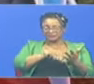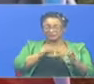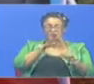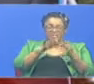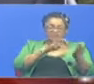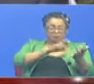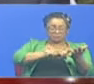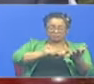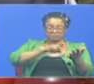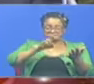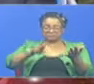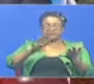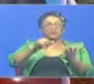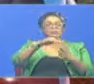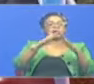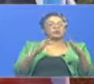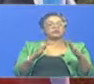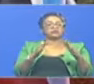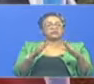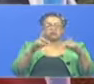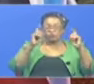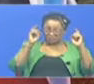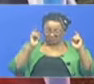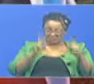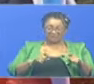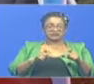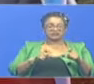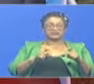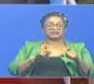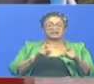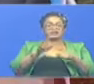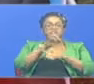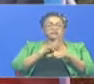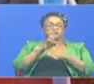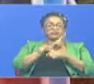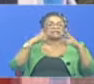your house, you must step out of your house with a mask on.